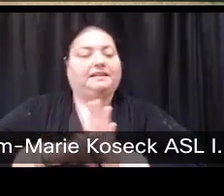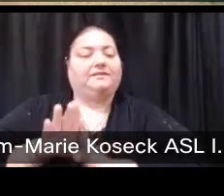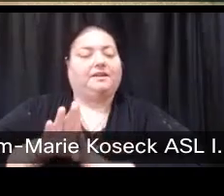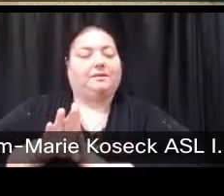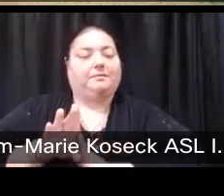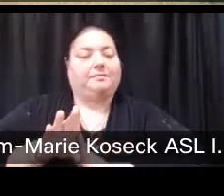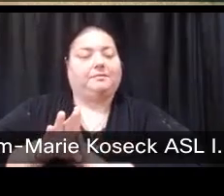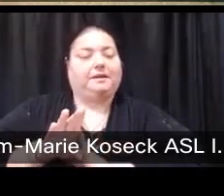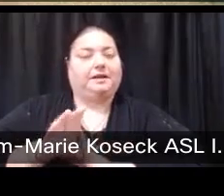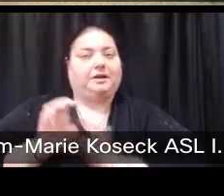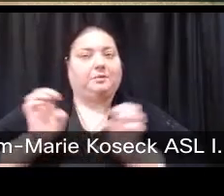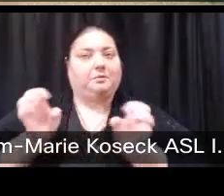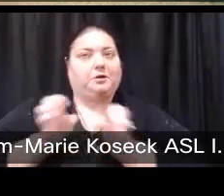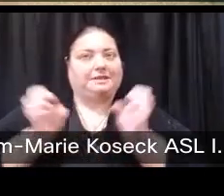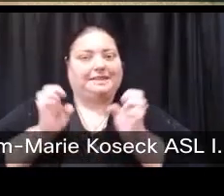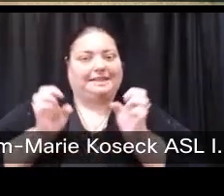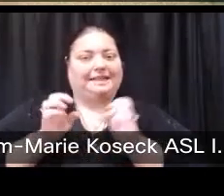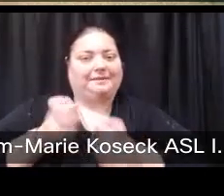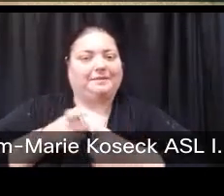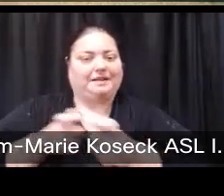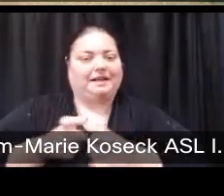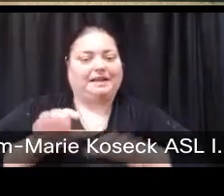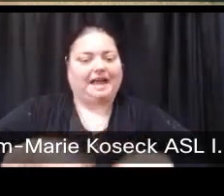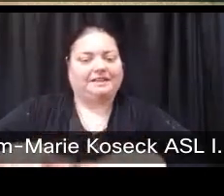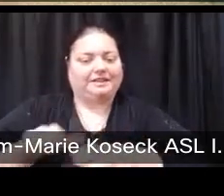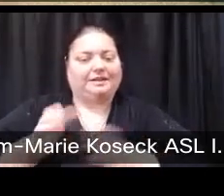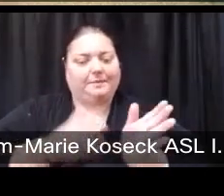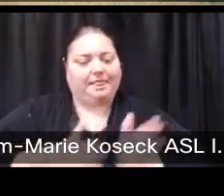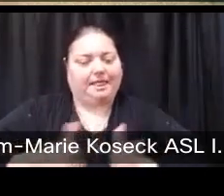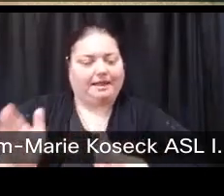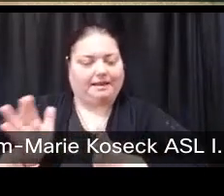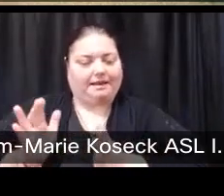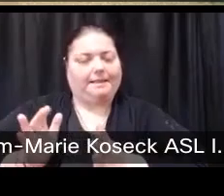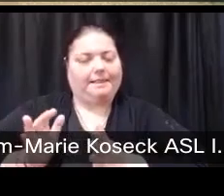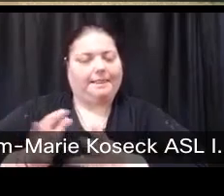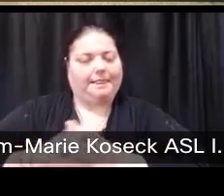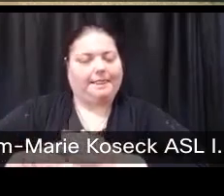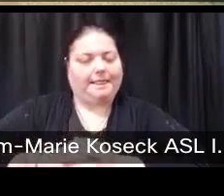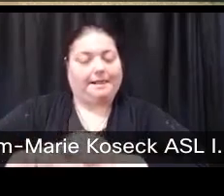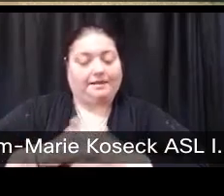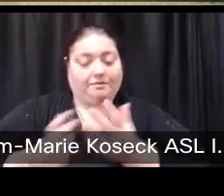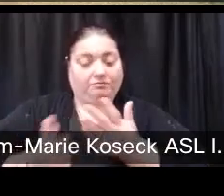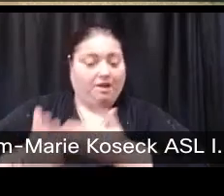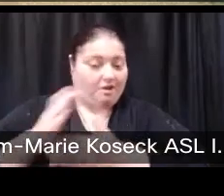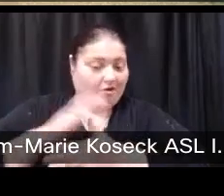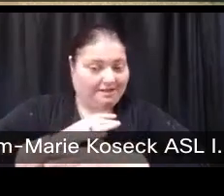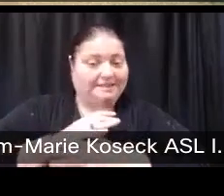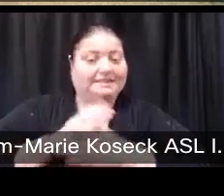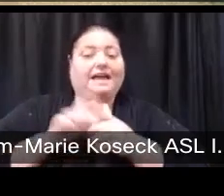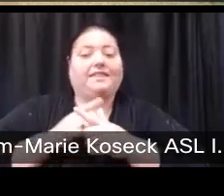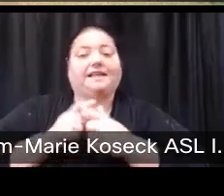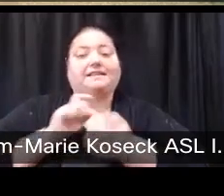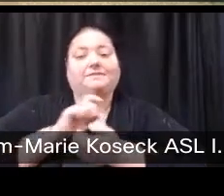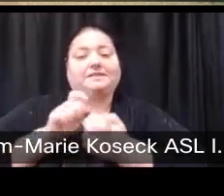in emergency management, we have an action plan that Yeah. has the priorities and then the specific